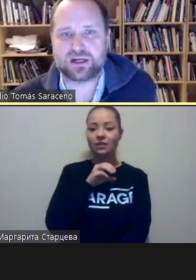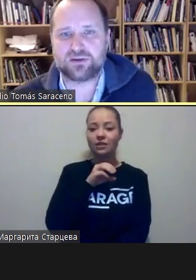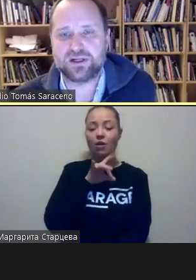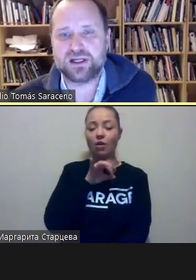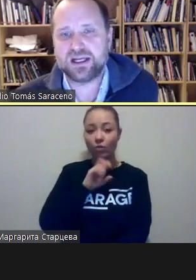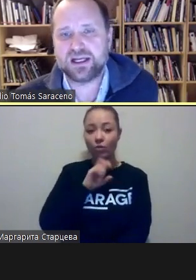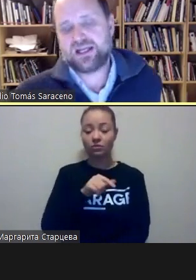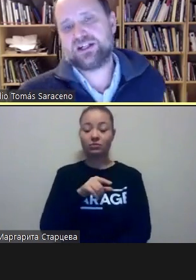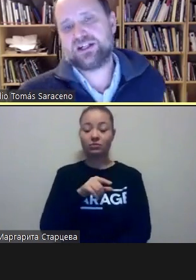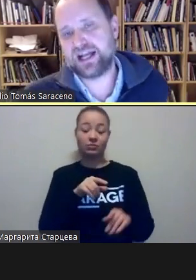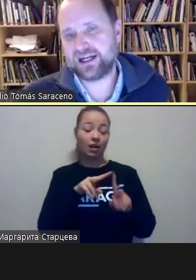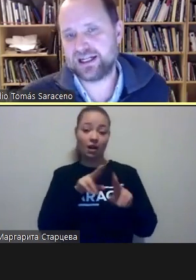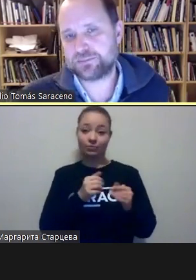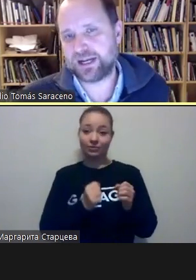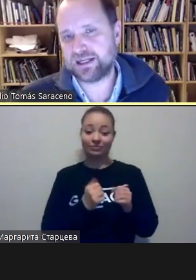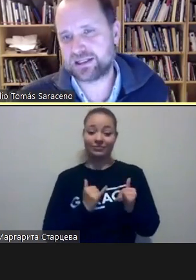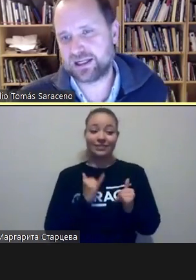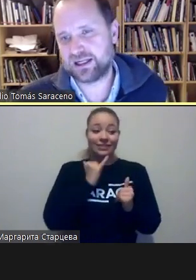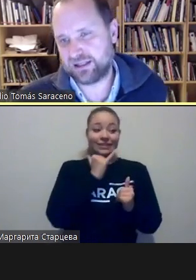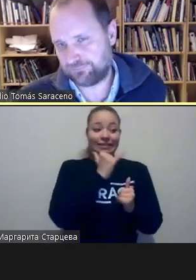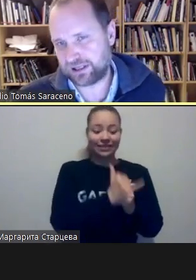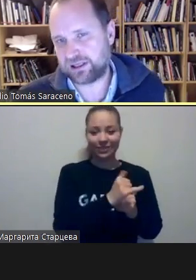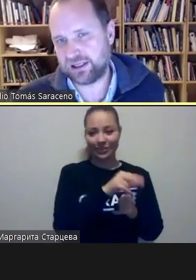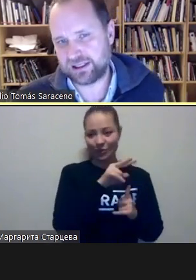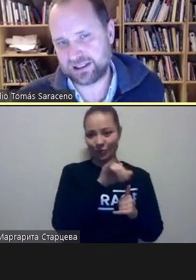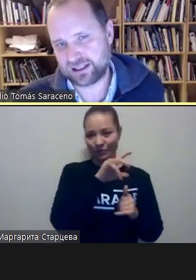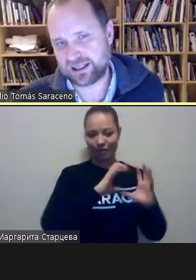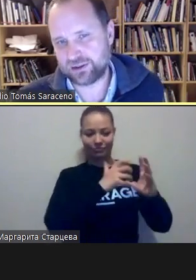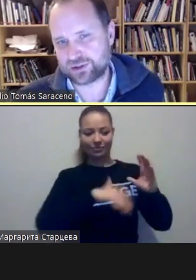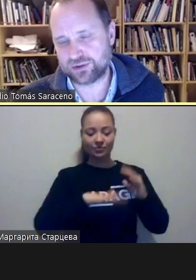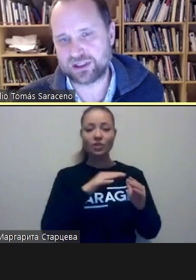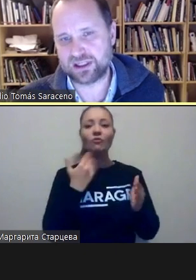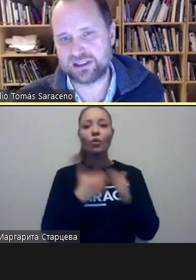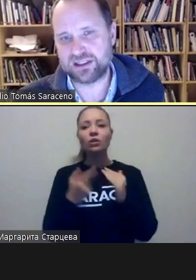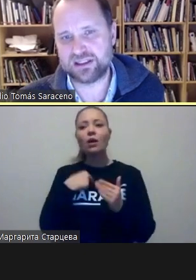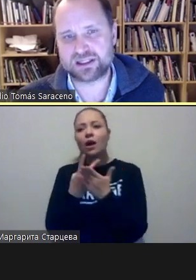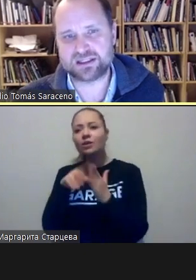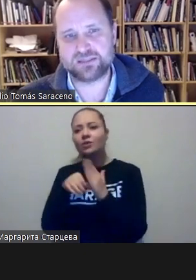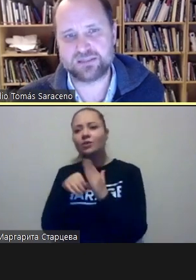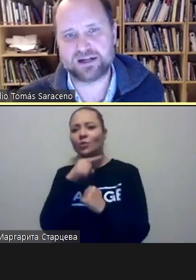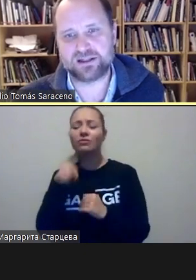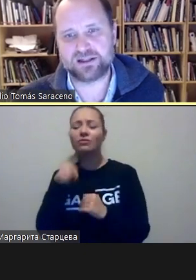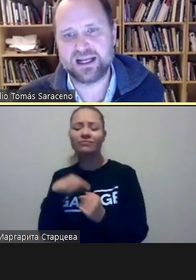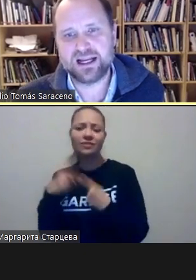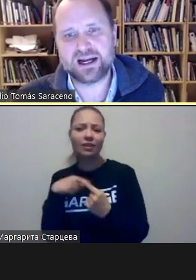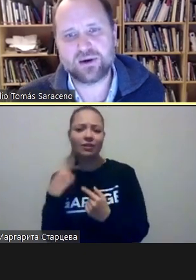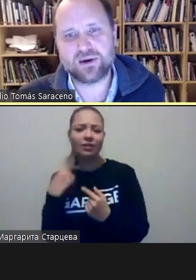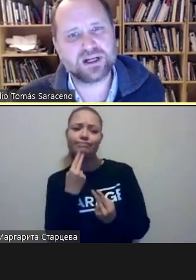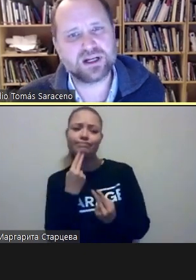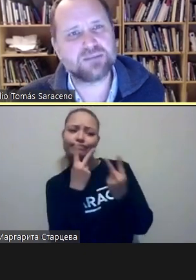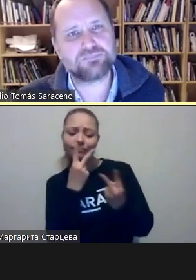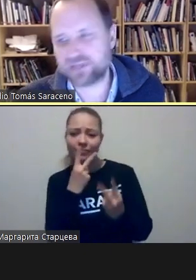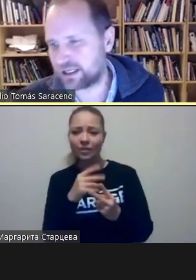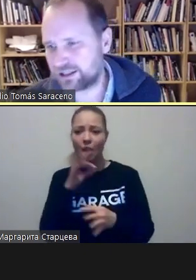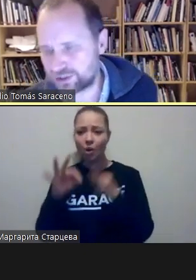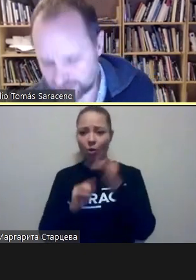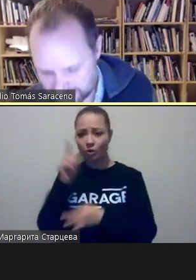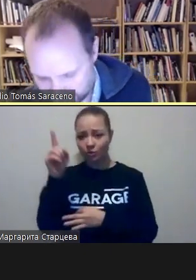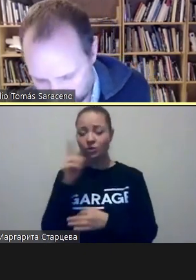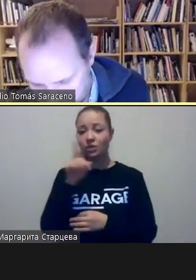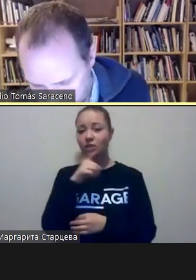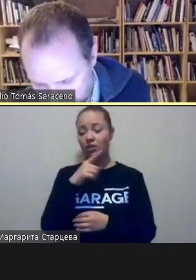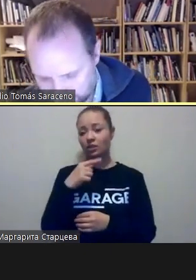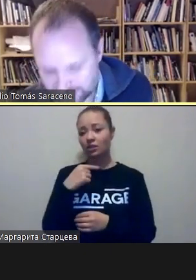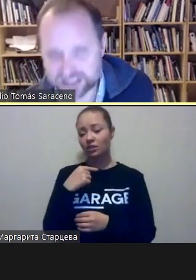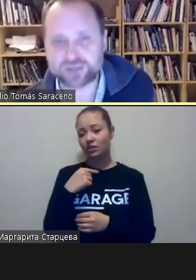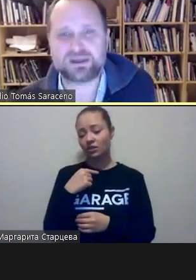could kind of share a space differently, and also in this sense, the planet Earth. Now, and I think so, Iaroslav,